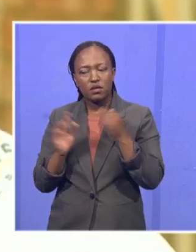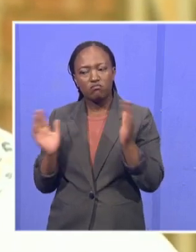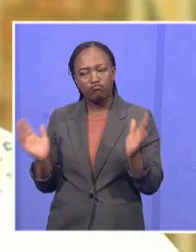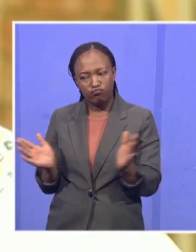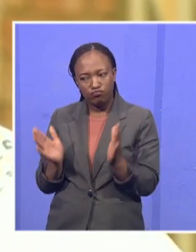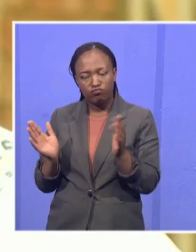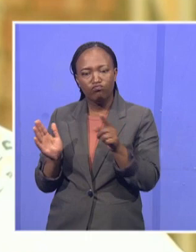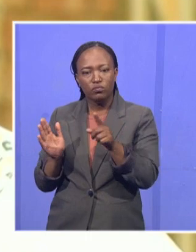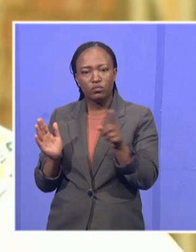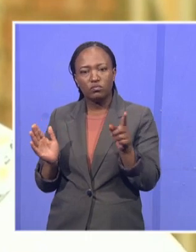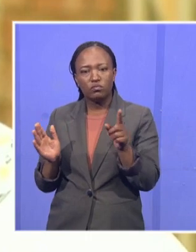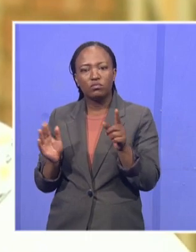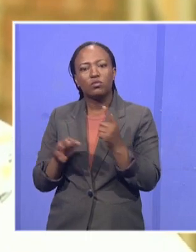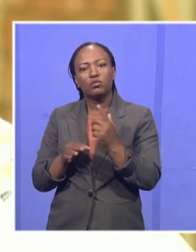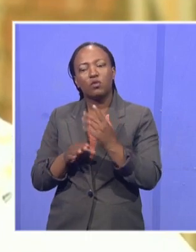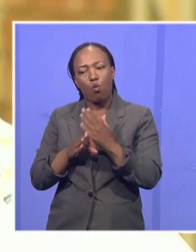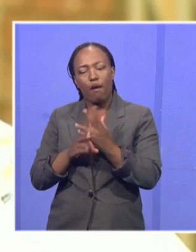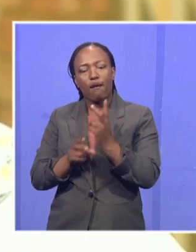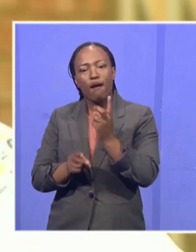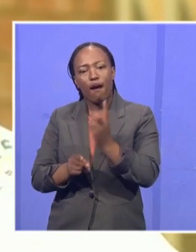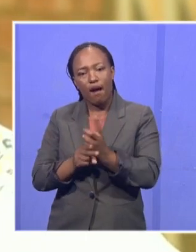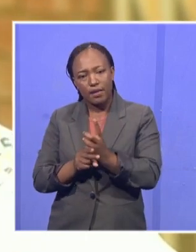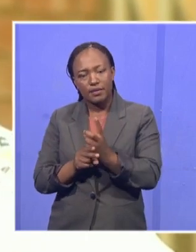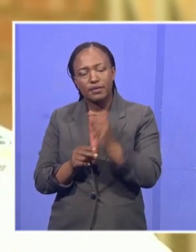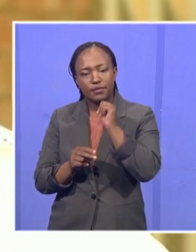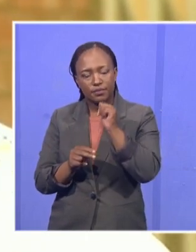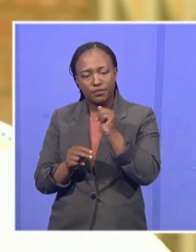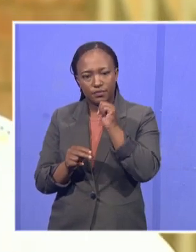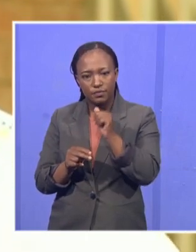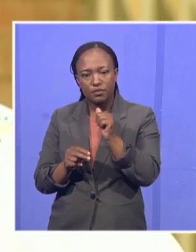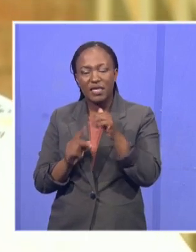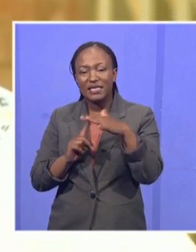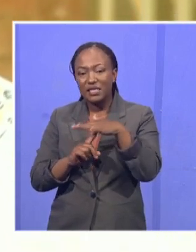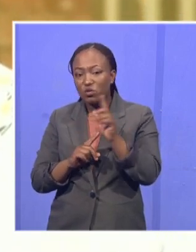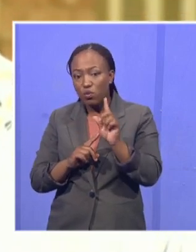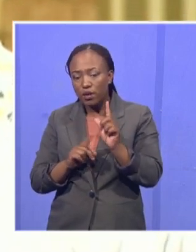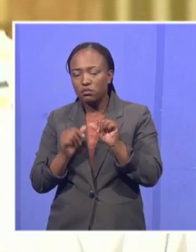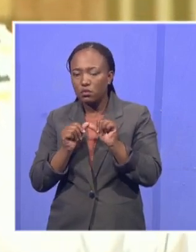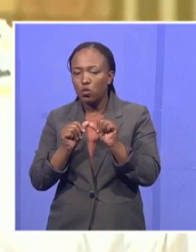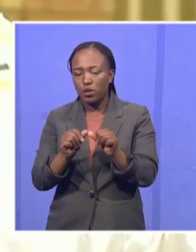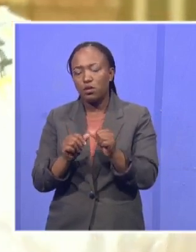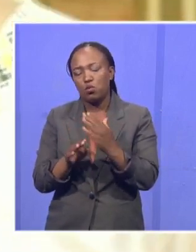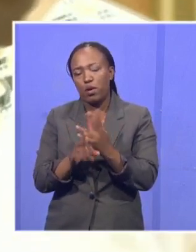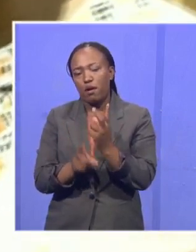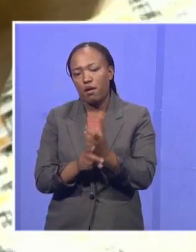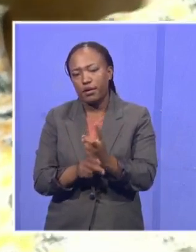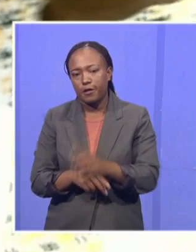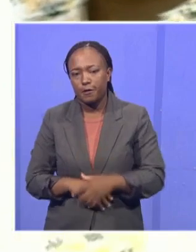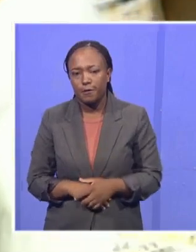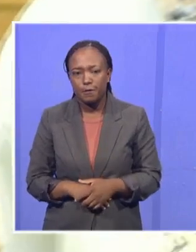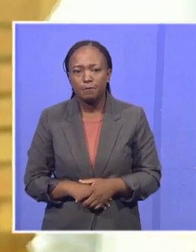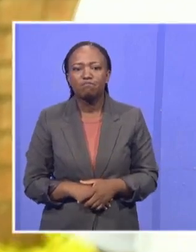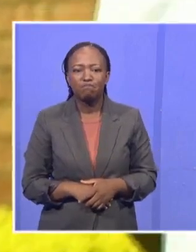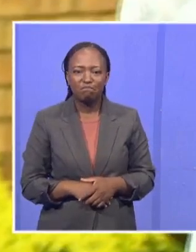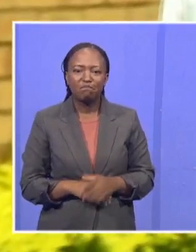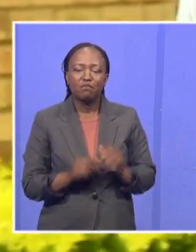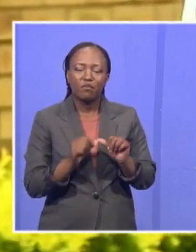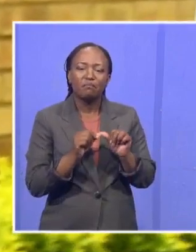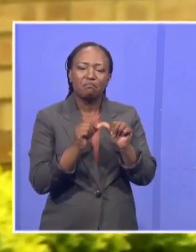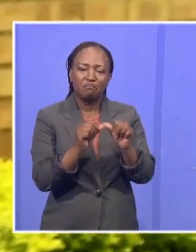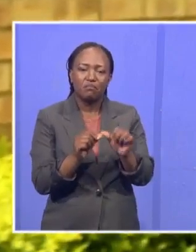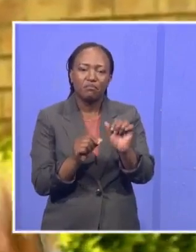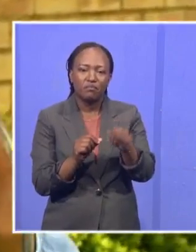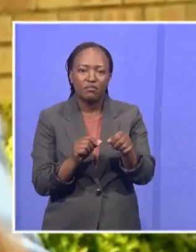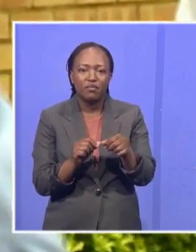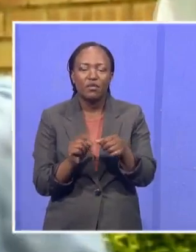is that let's work hard regardless of what our circumstances are. Let's work hard. Consistency. Thank you so much there. Of